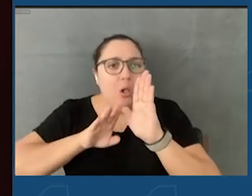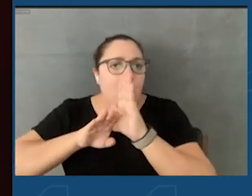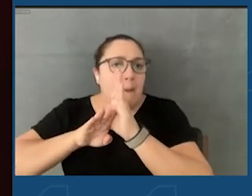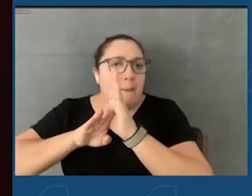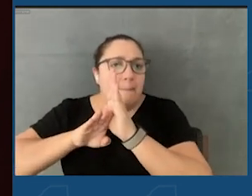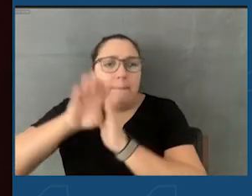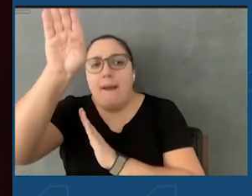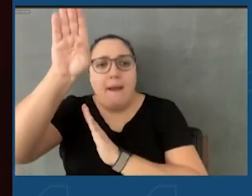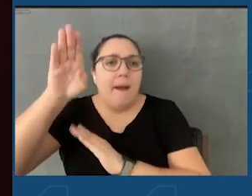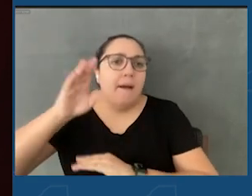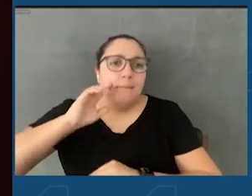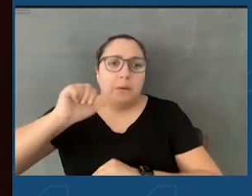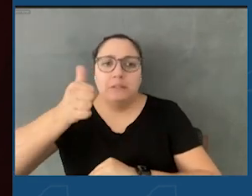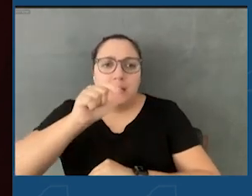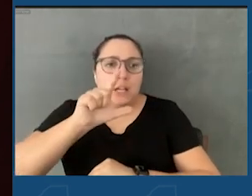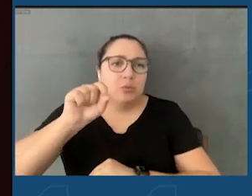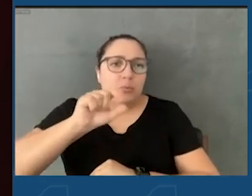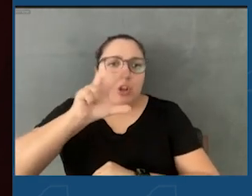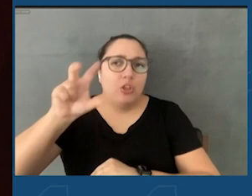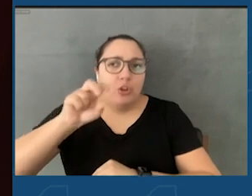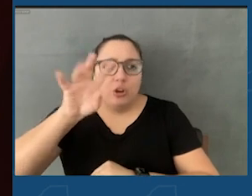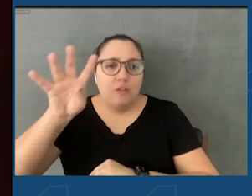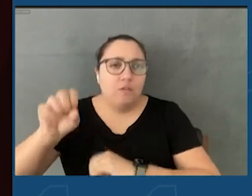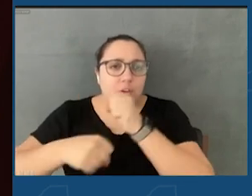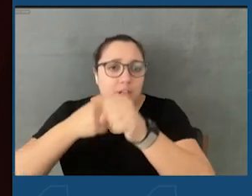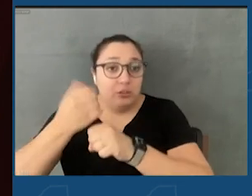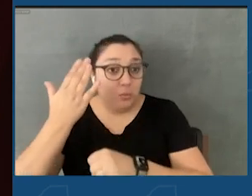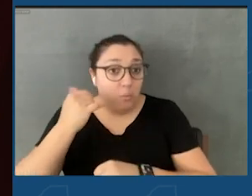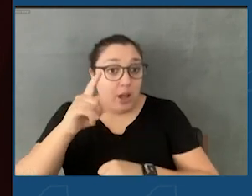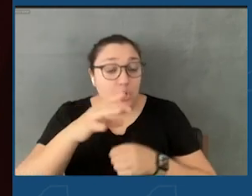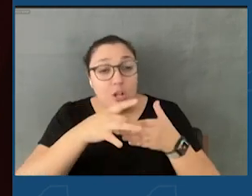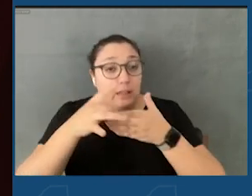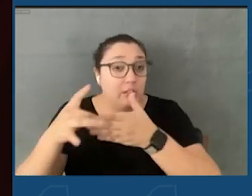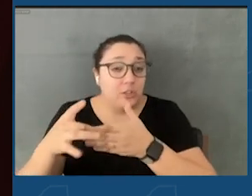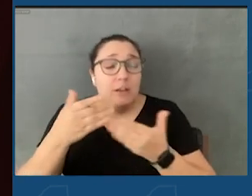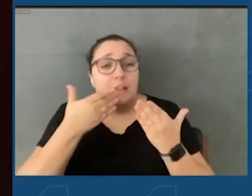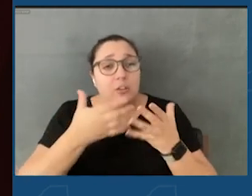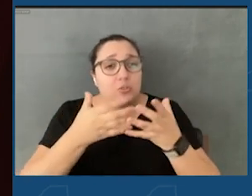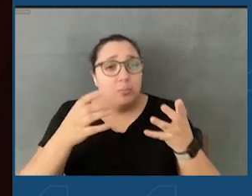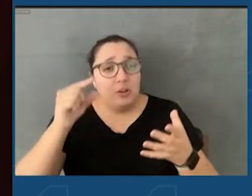decades in the future, and that will be because of your leadership. So thank you so much, Governor Hochul,